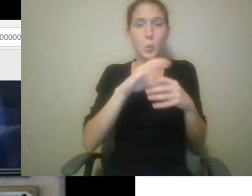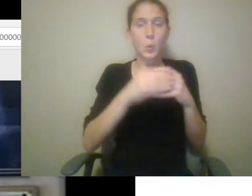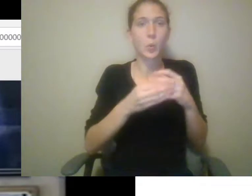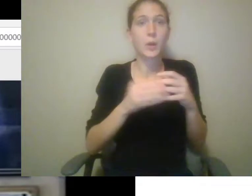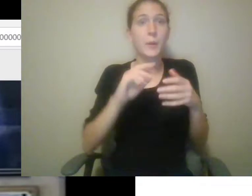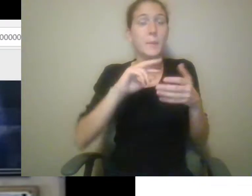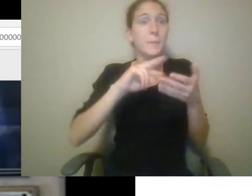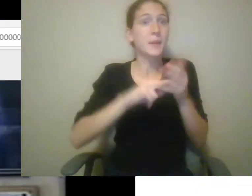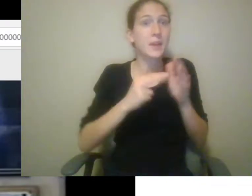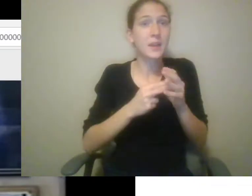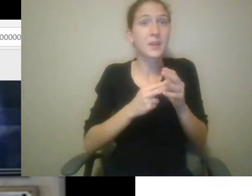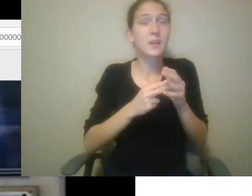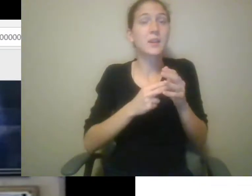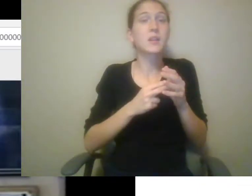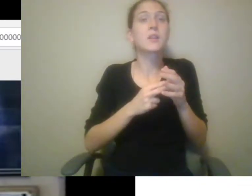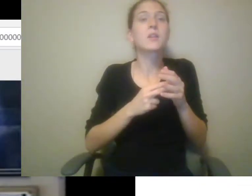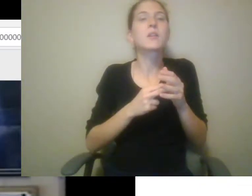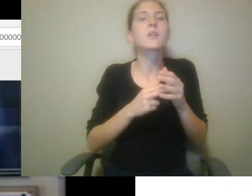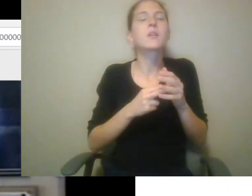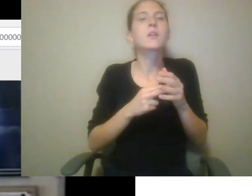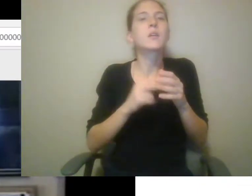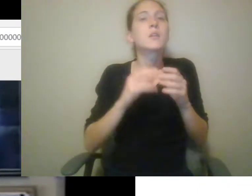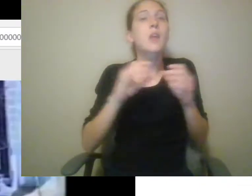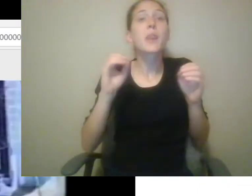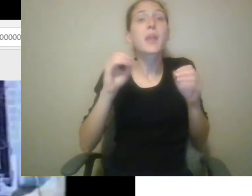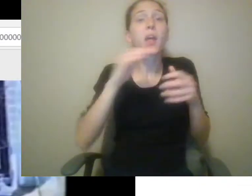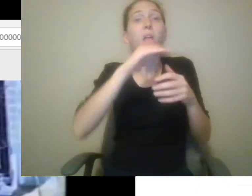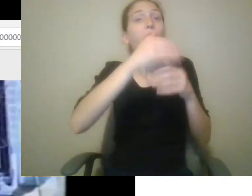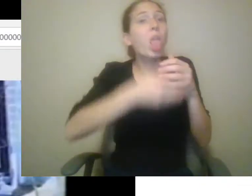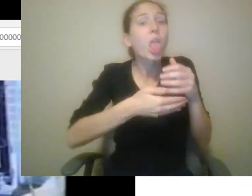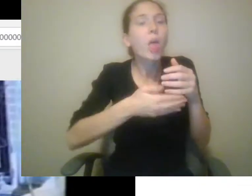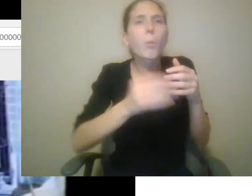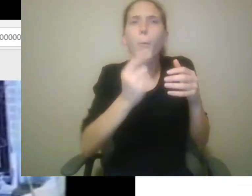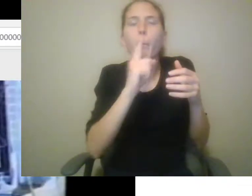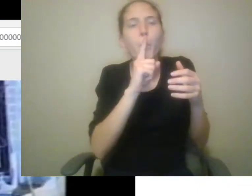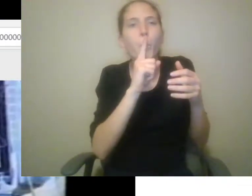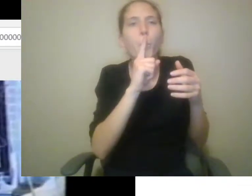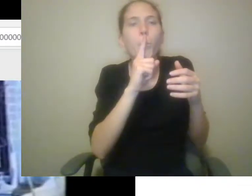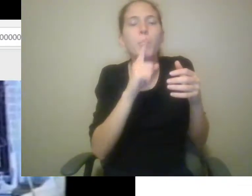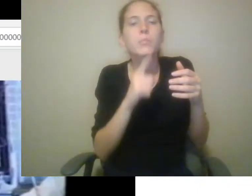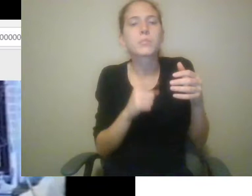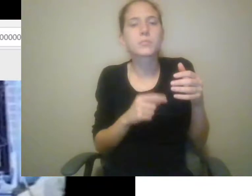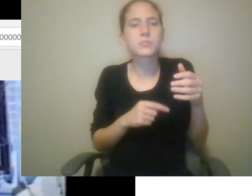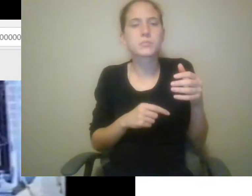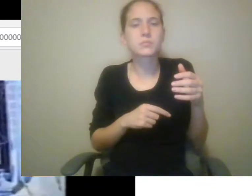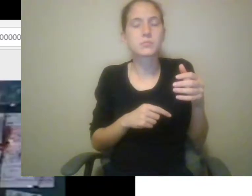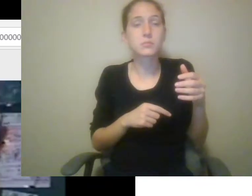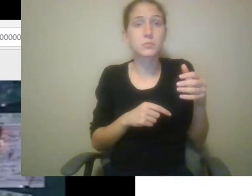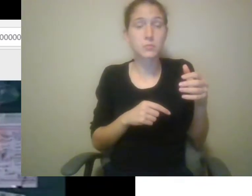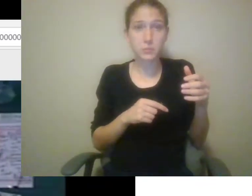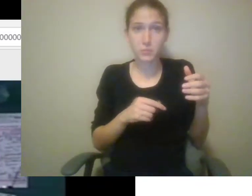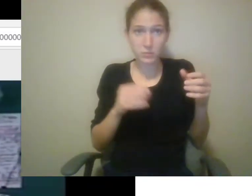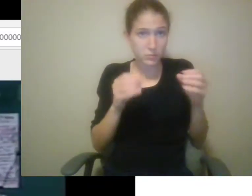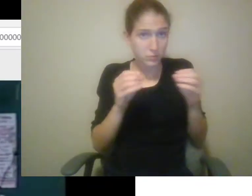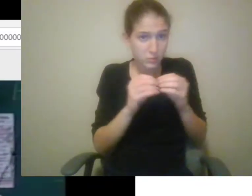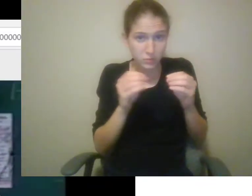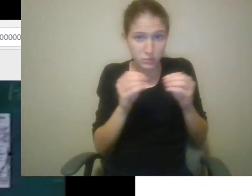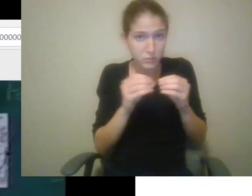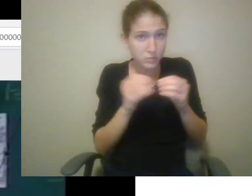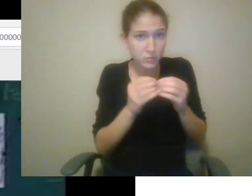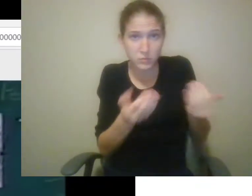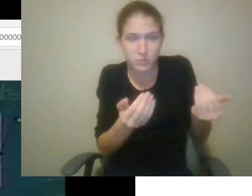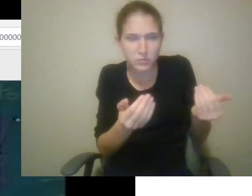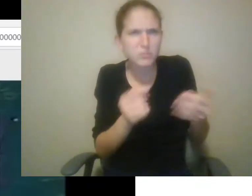when we talk about cell wall, we would just stick that on the outside of it. Okay, but that's a good point. Okay, anything else about the cell membrane that we should know maybe about